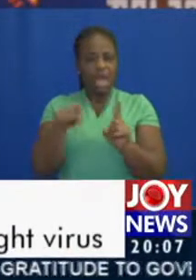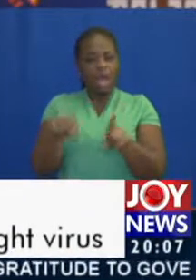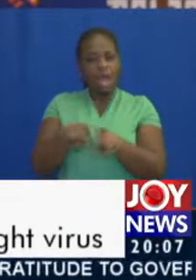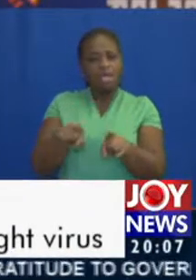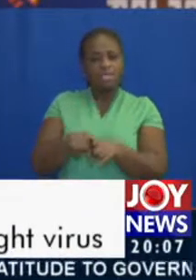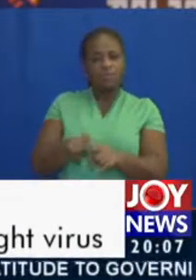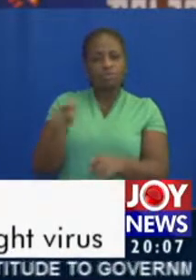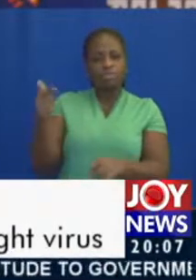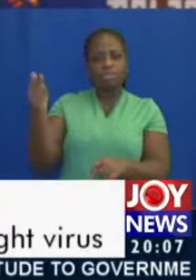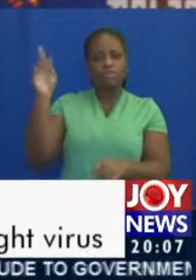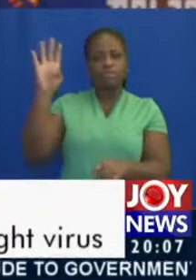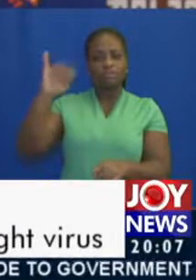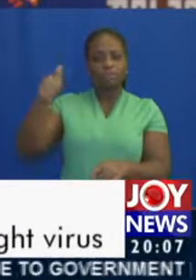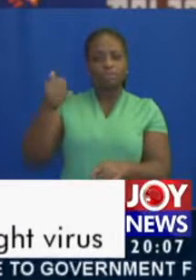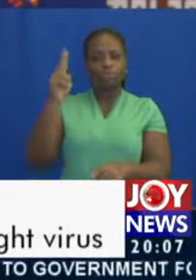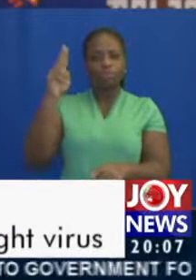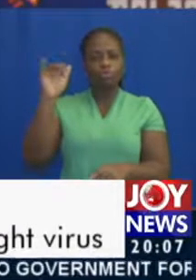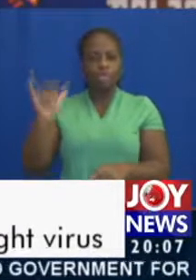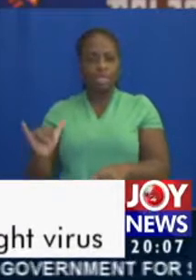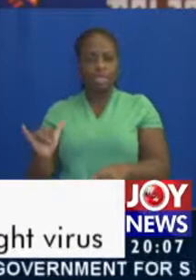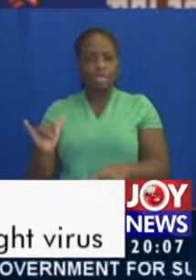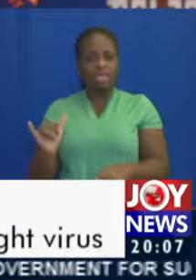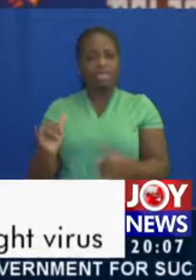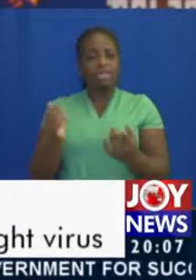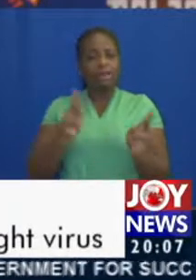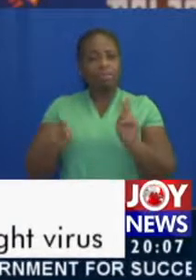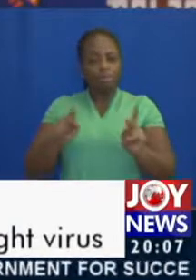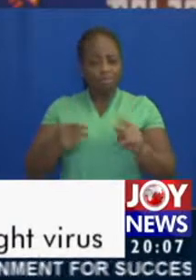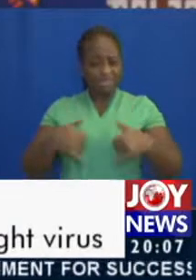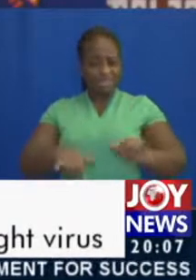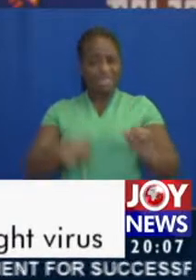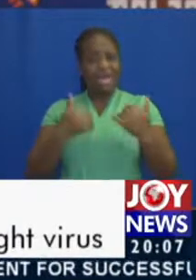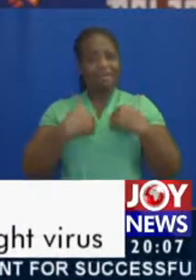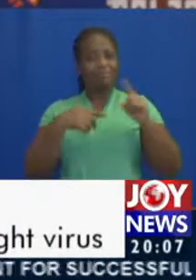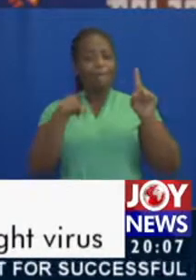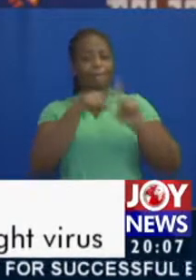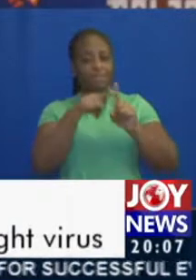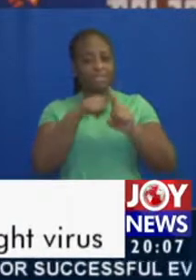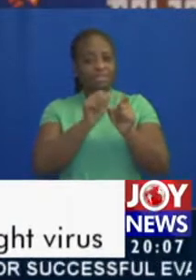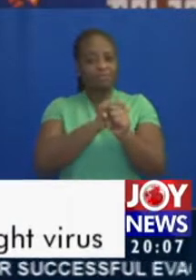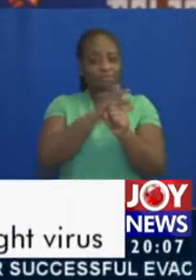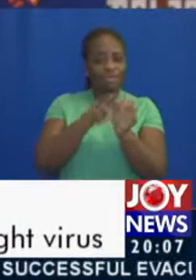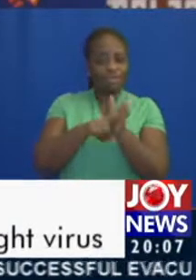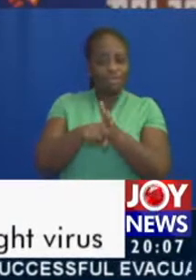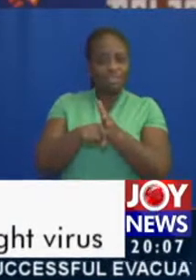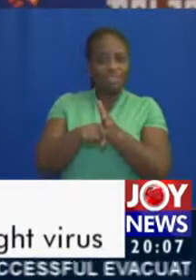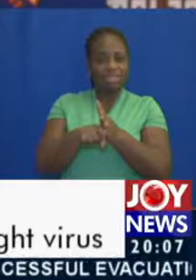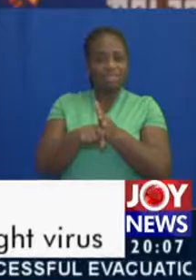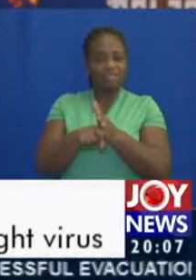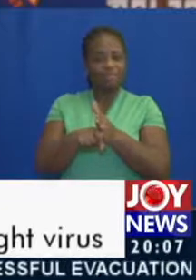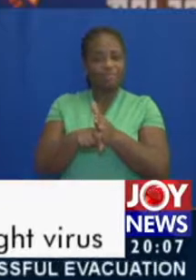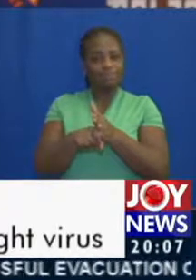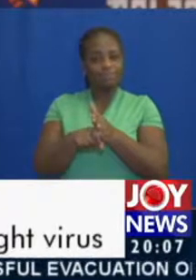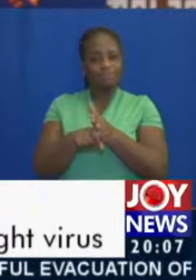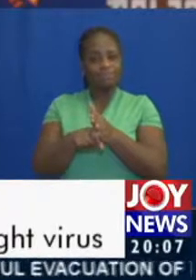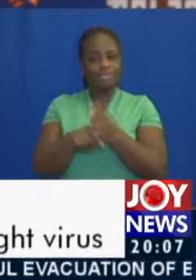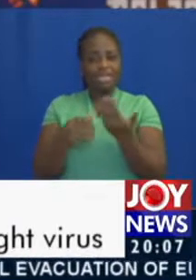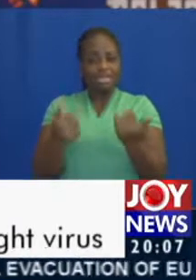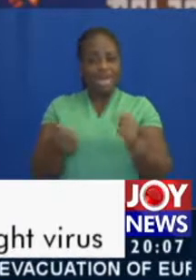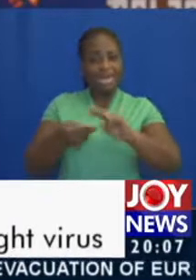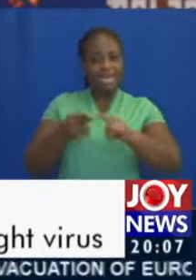24th July, the number of active cases, i.e. persons with the virus, stood at